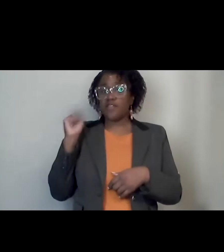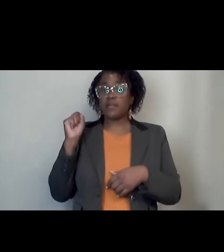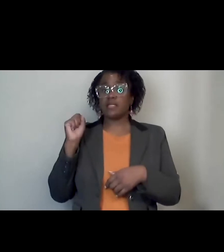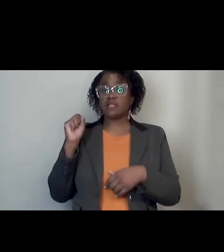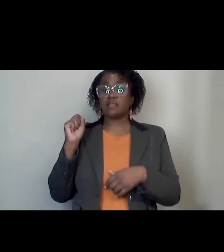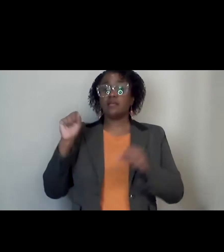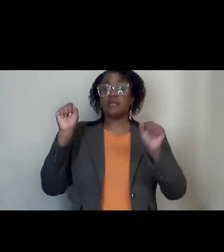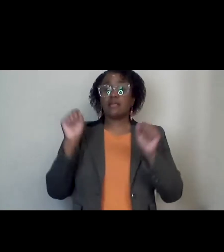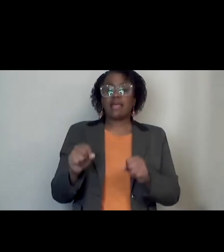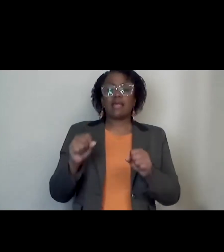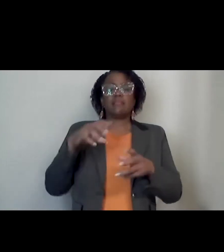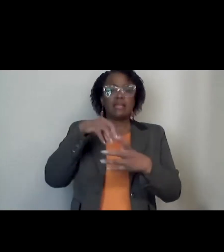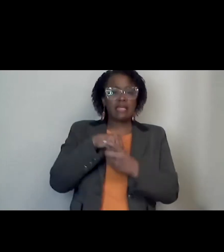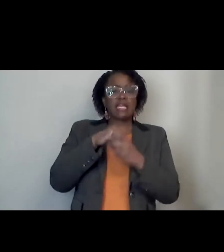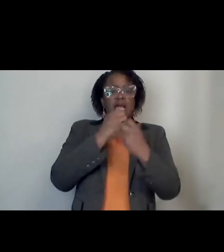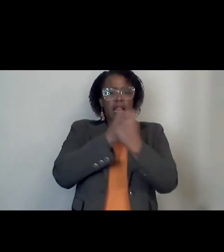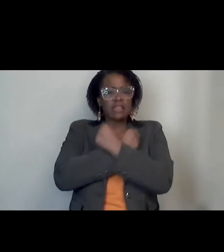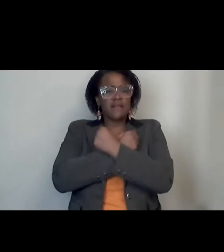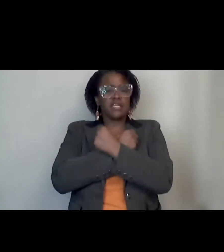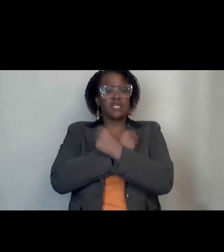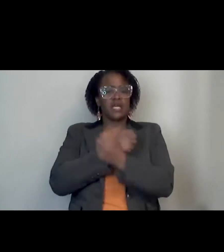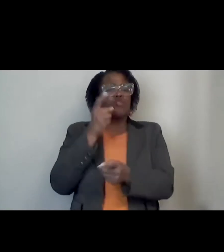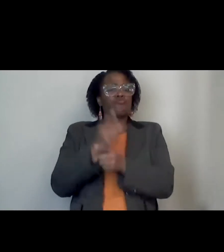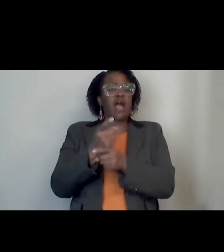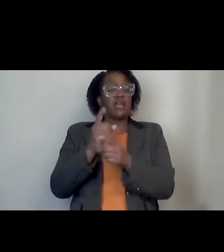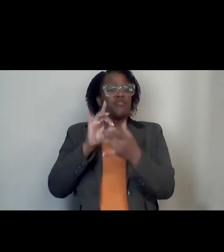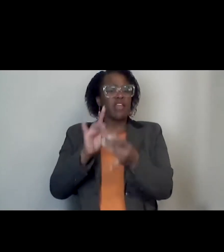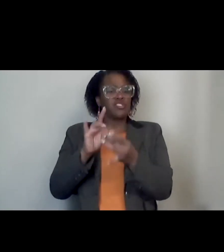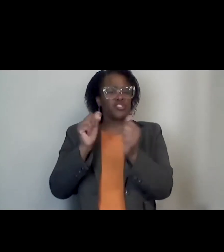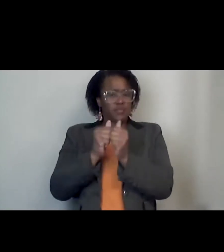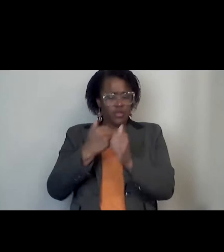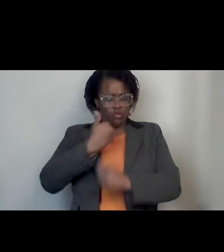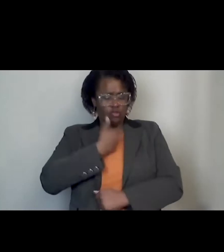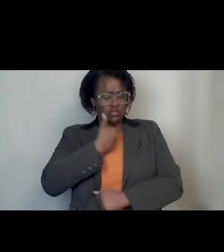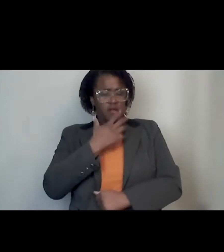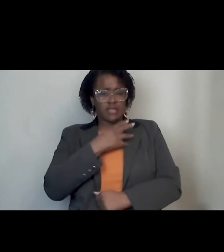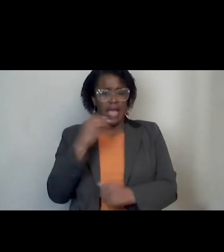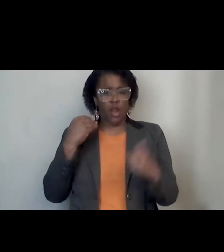to be in a loving and right relationship with ourselves and our body too.